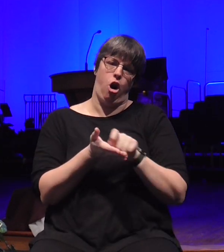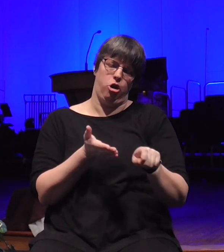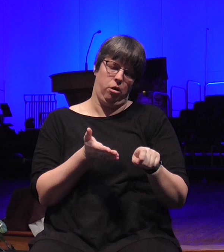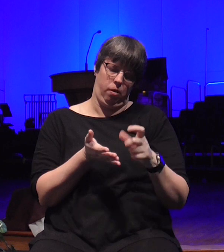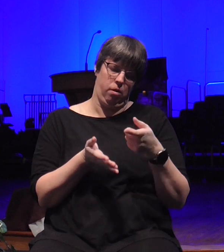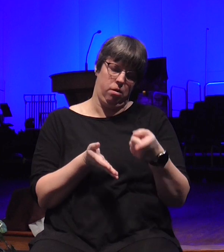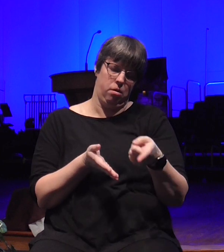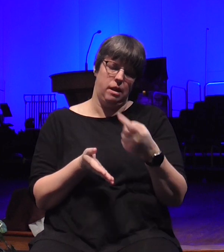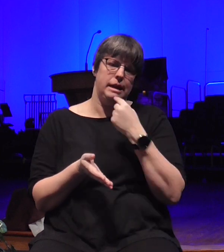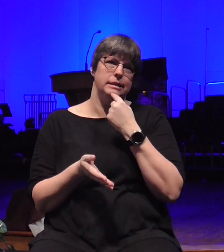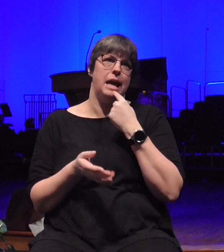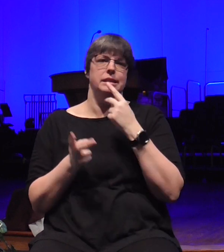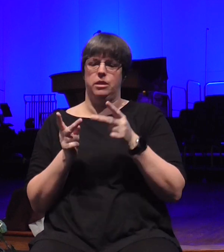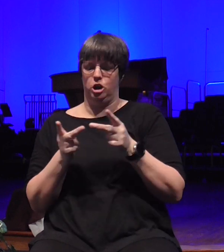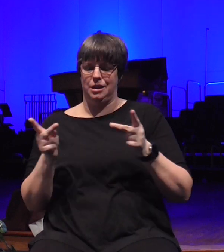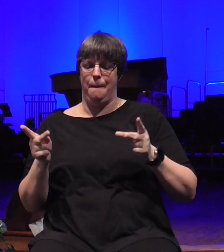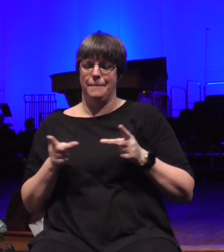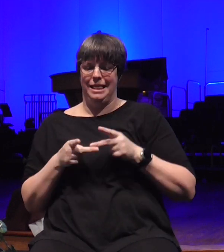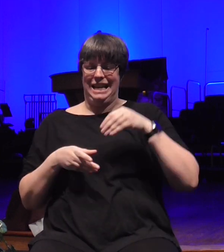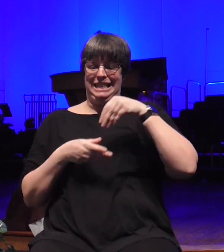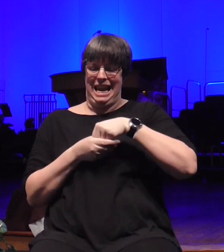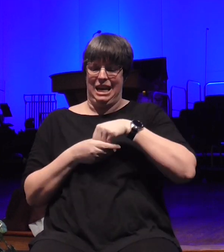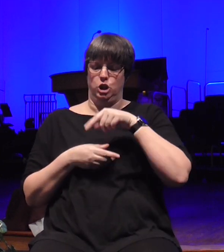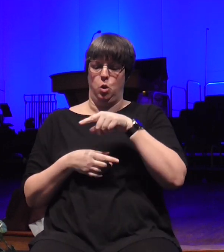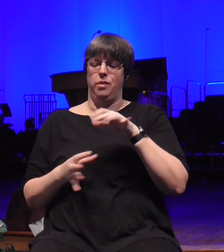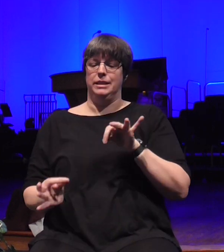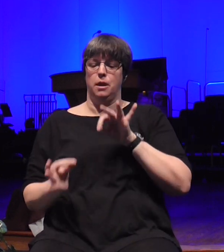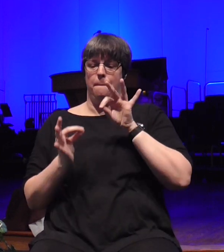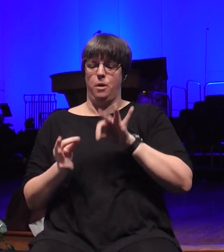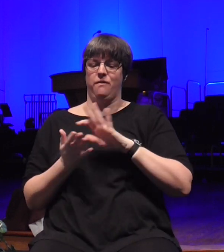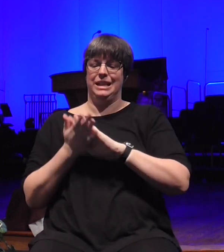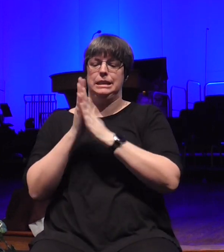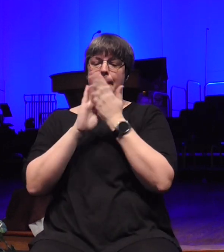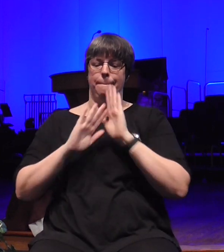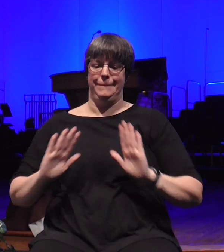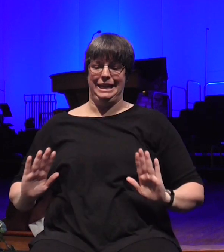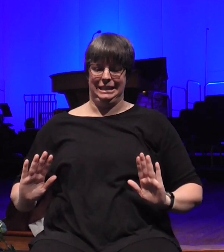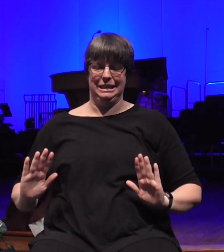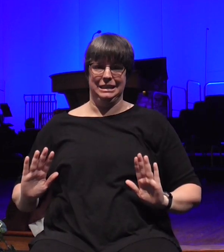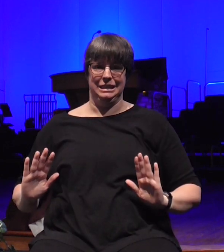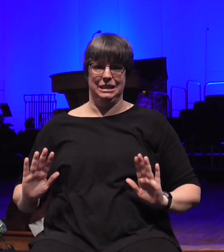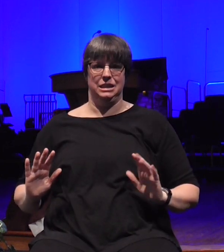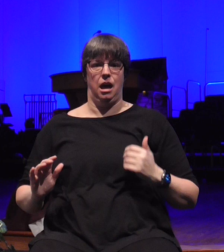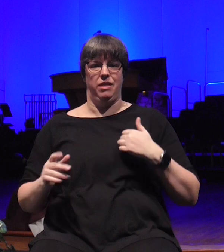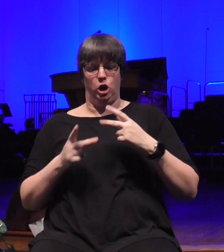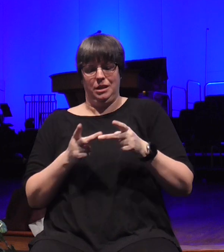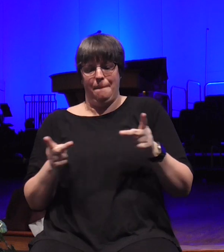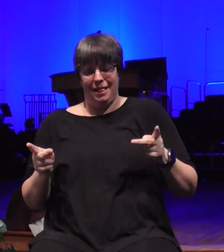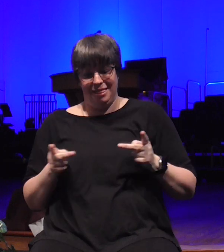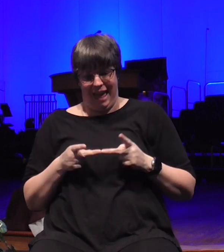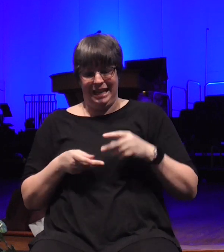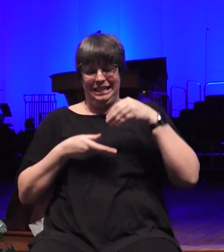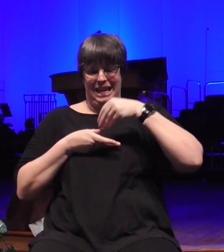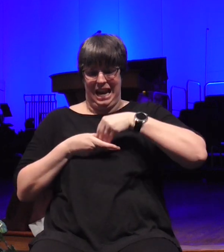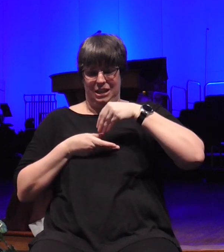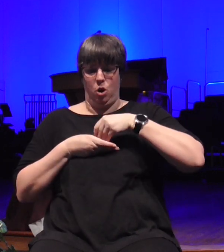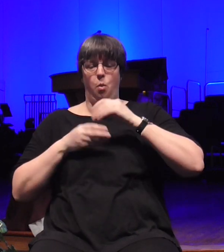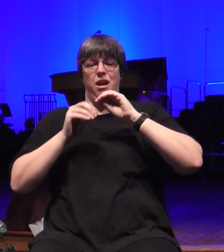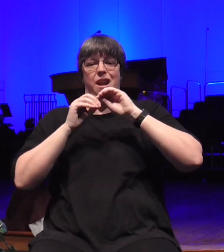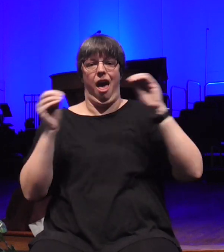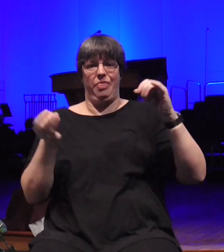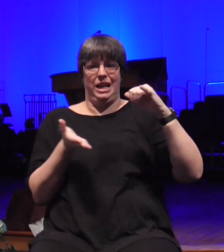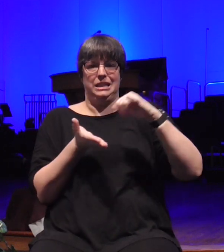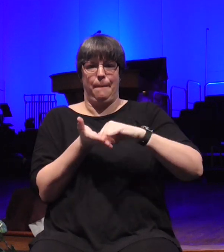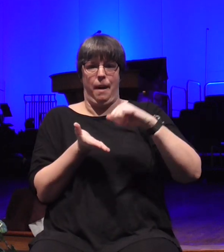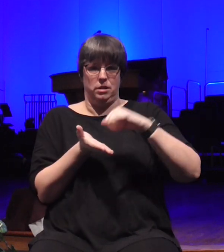where there is perfect peace. There is a place in you where nothing is impossible.